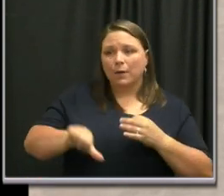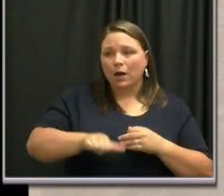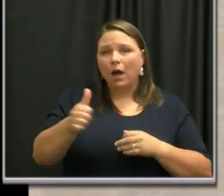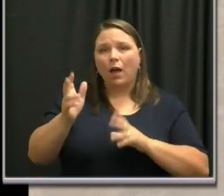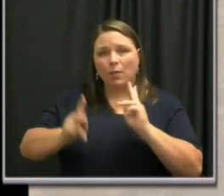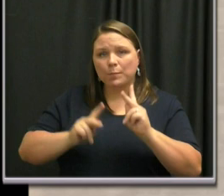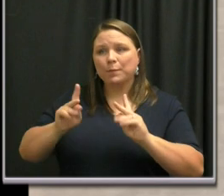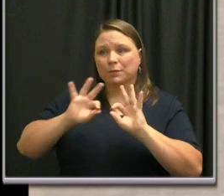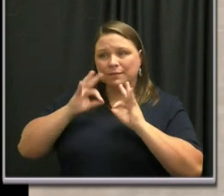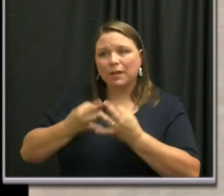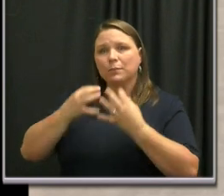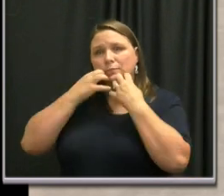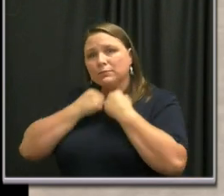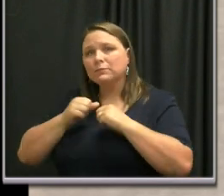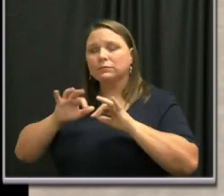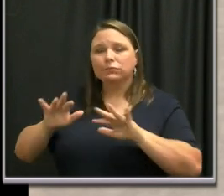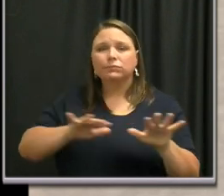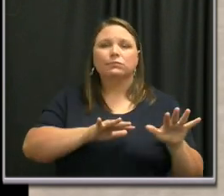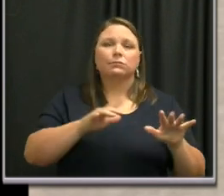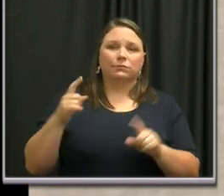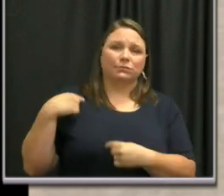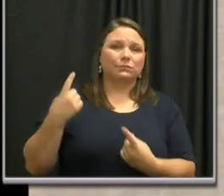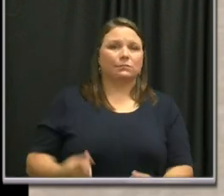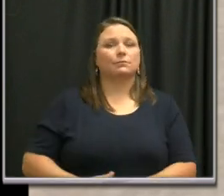65 individuals who passed away in our city.